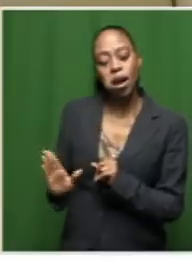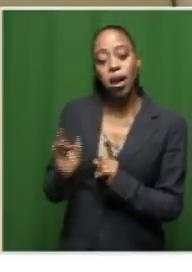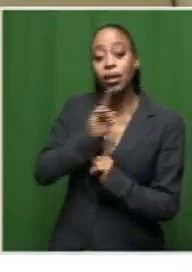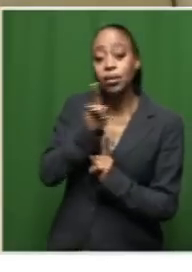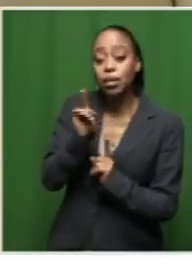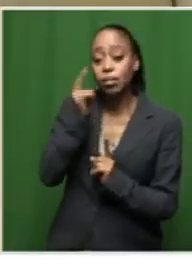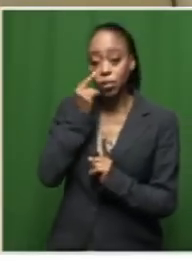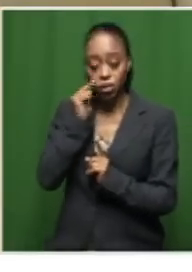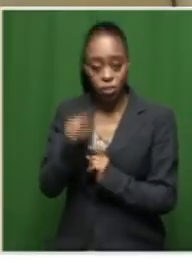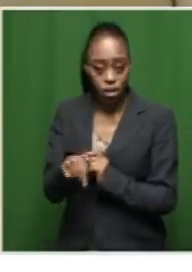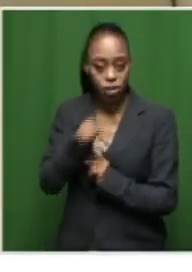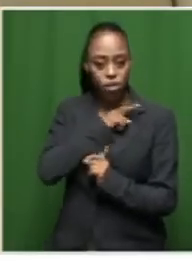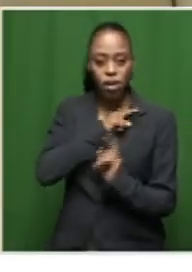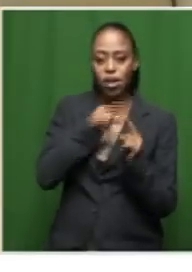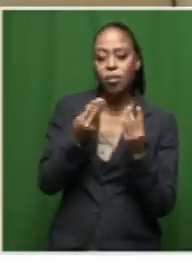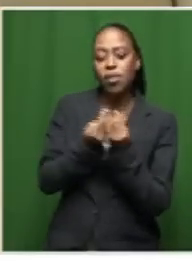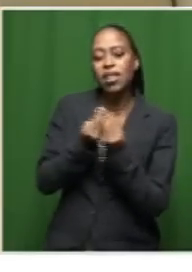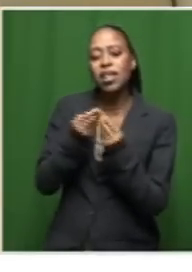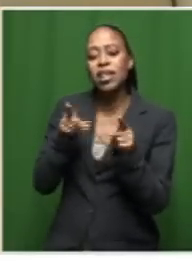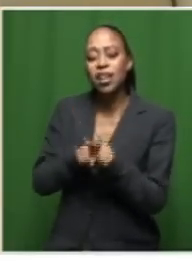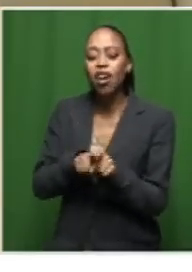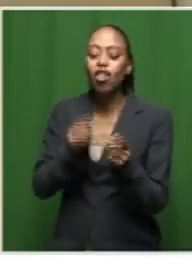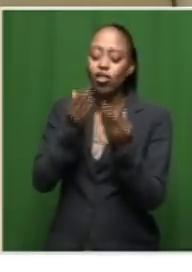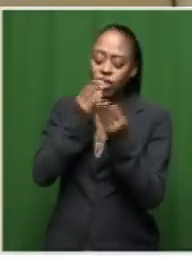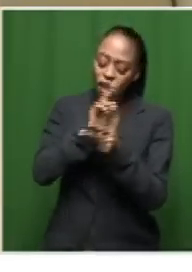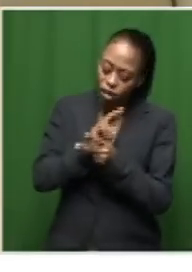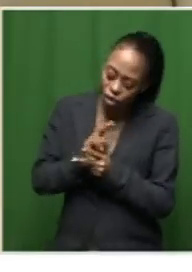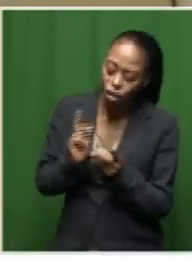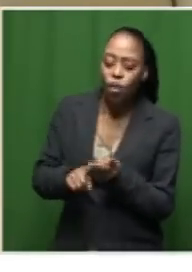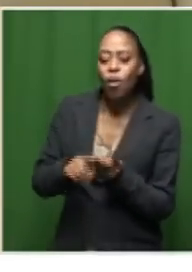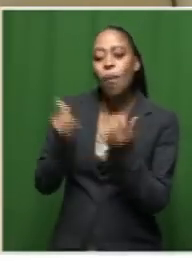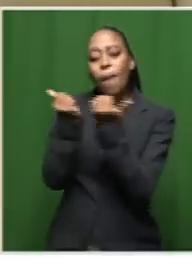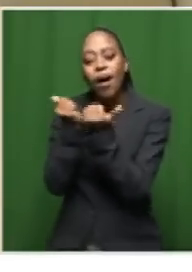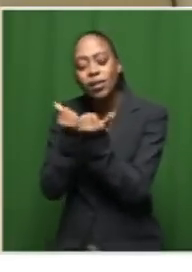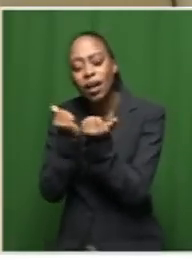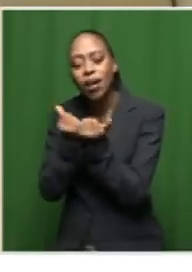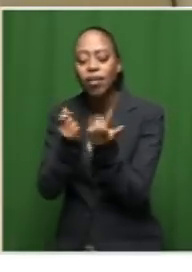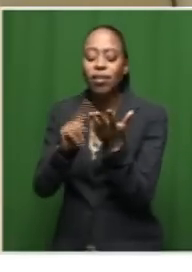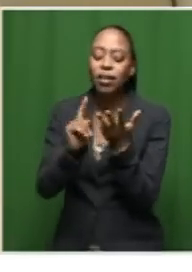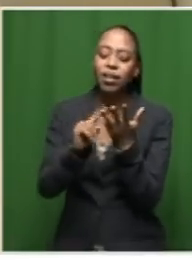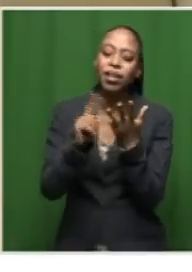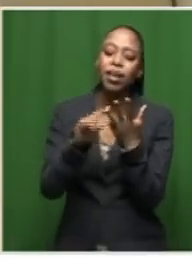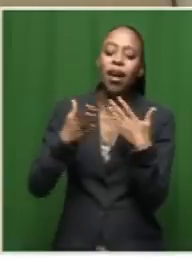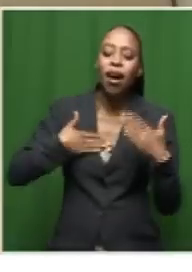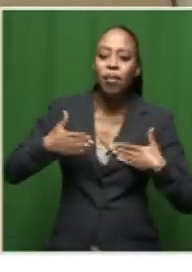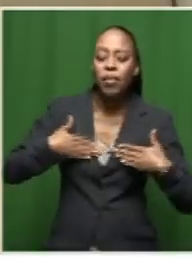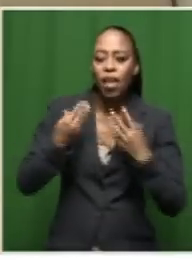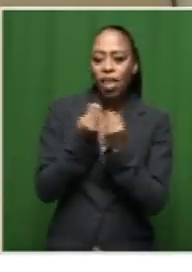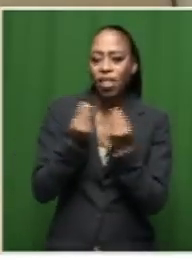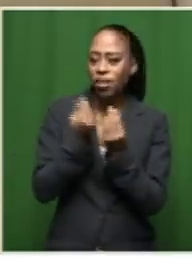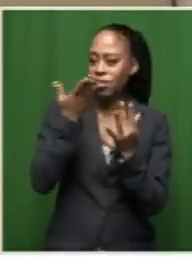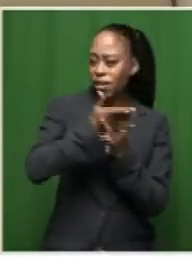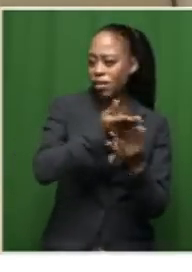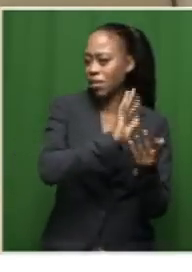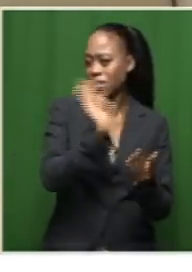has to be proven. It cannot be stuff like a study loan or a bursary or stuff or administrative things like